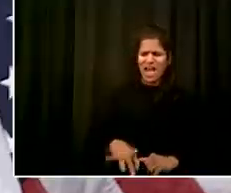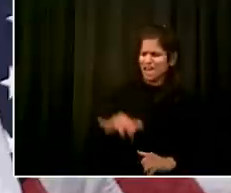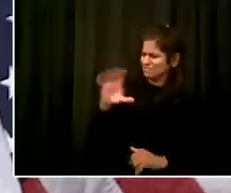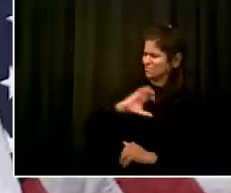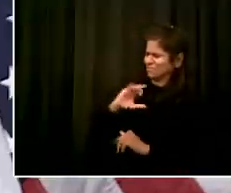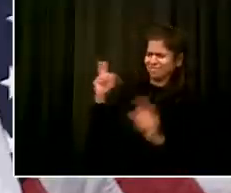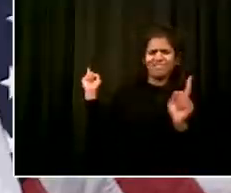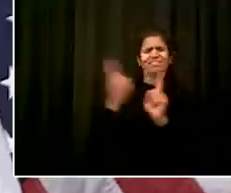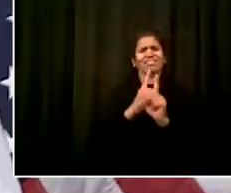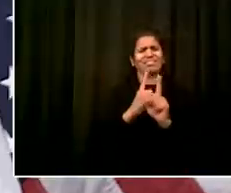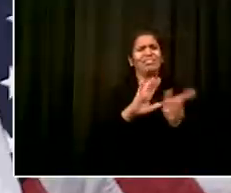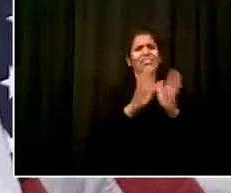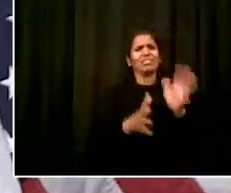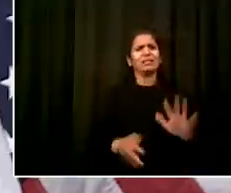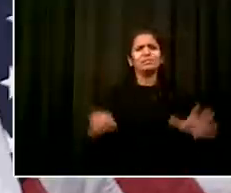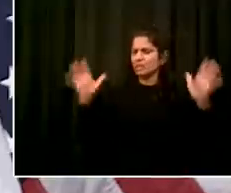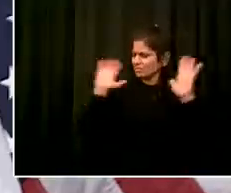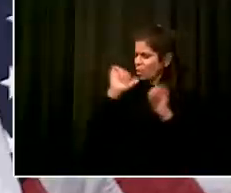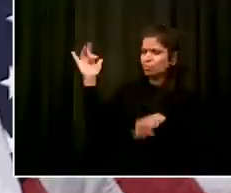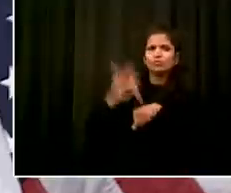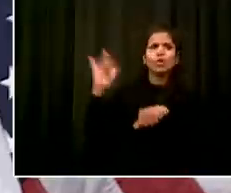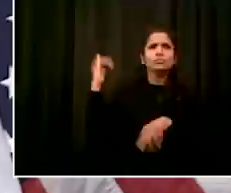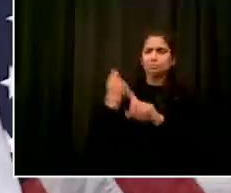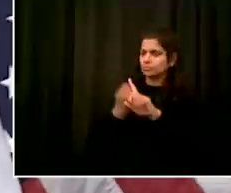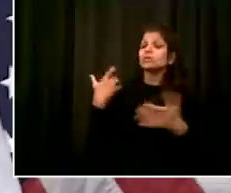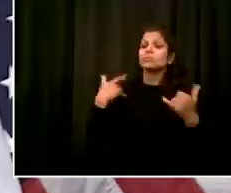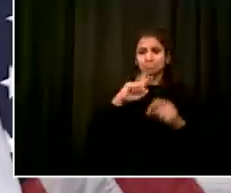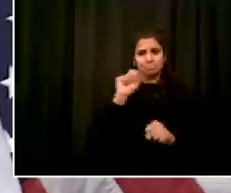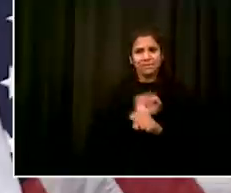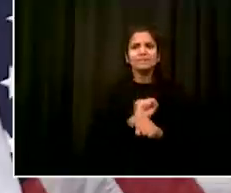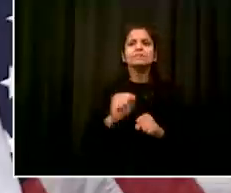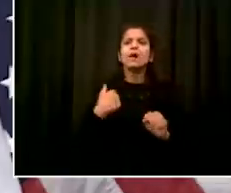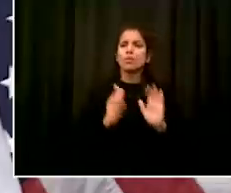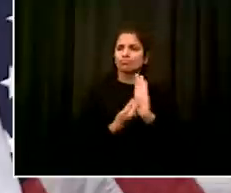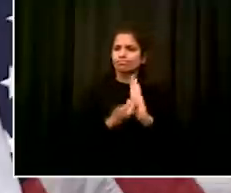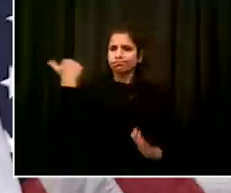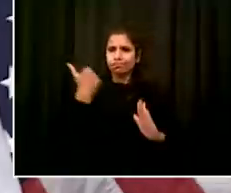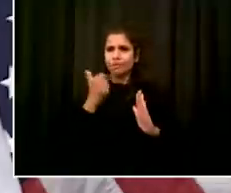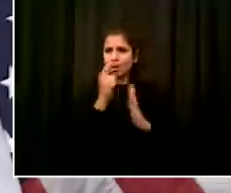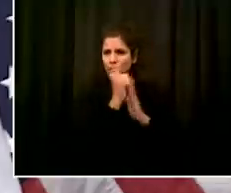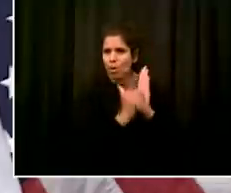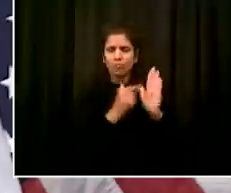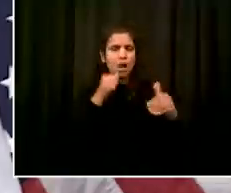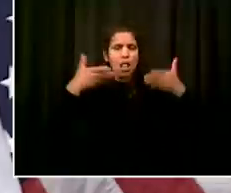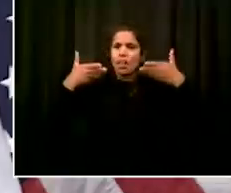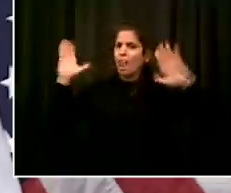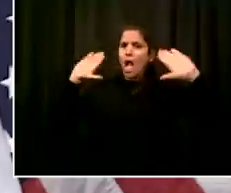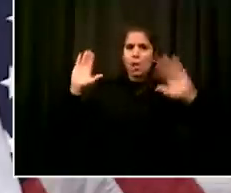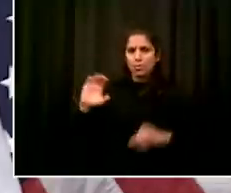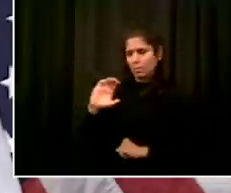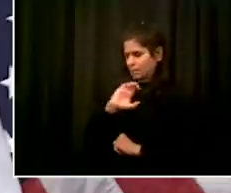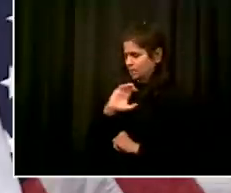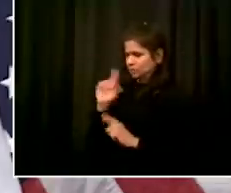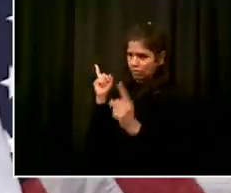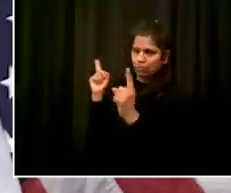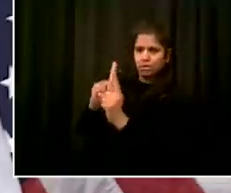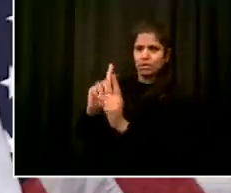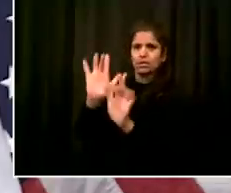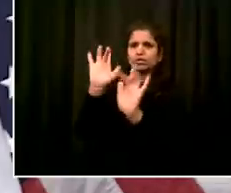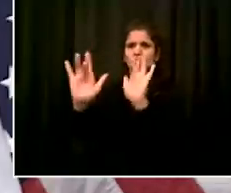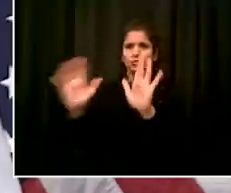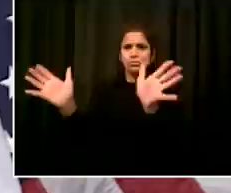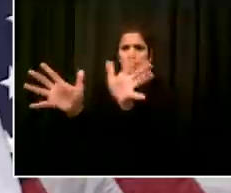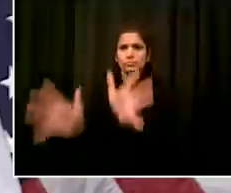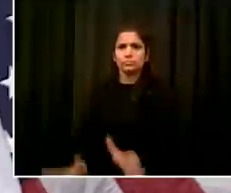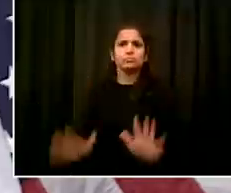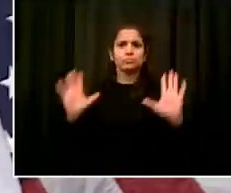patrol officers. Every step along the way, there was discussion, thoughtful discussion, and agreement because